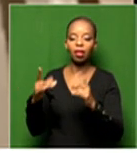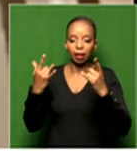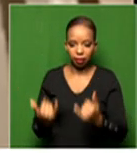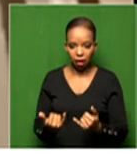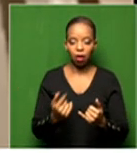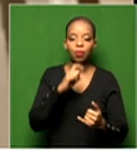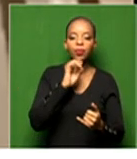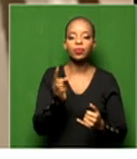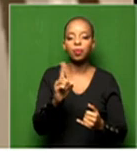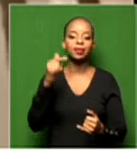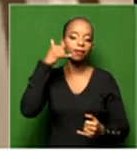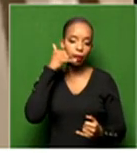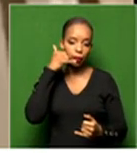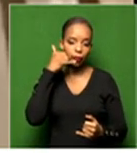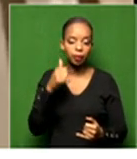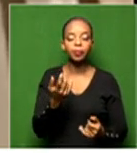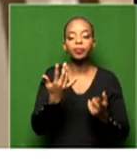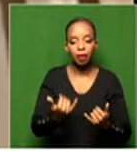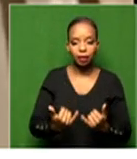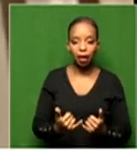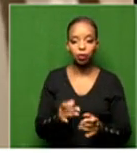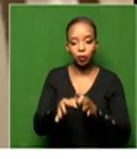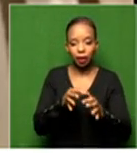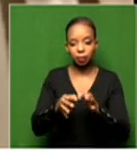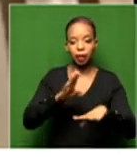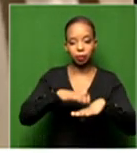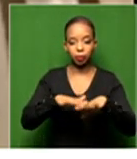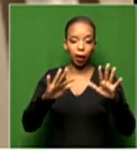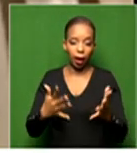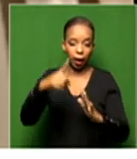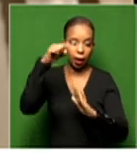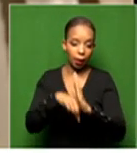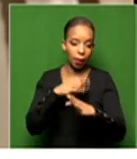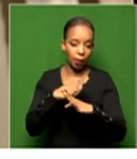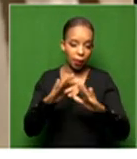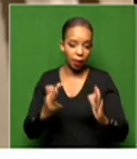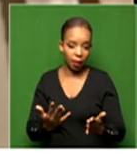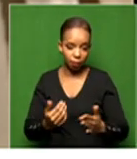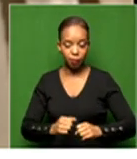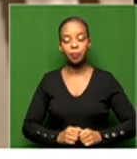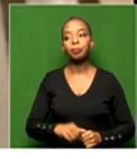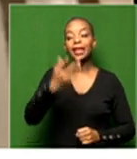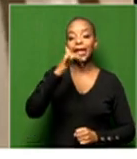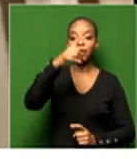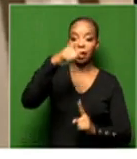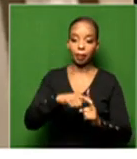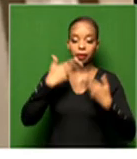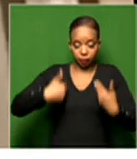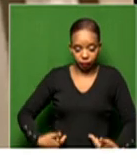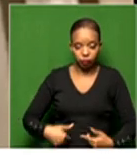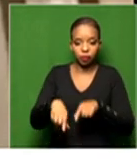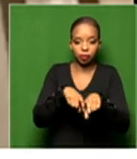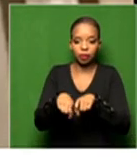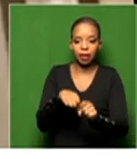user. To explain this process further, the system works as follows. When a patient tests for coronavirus,